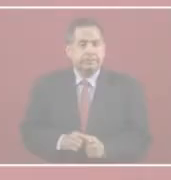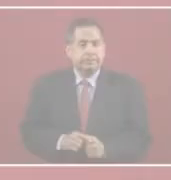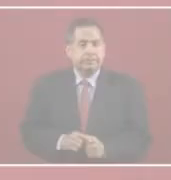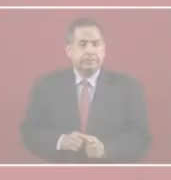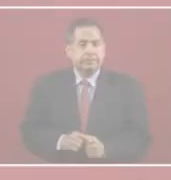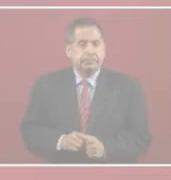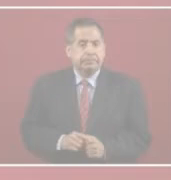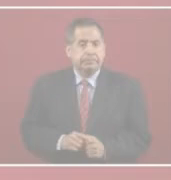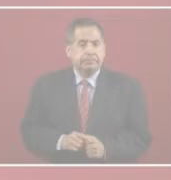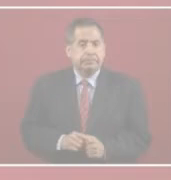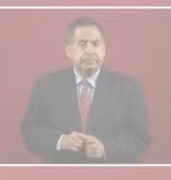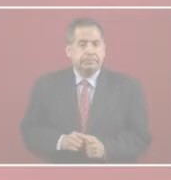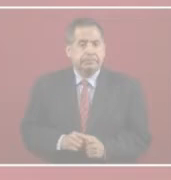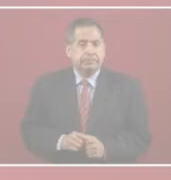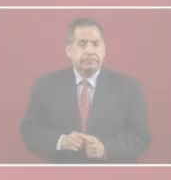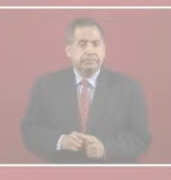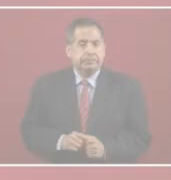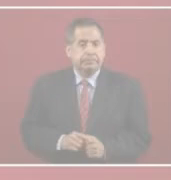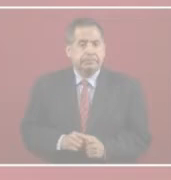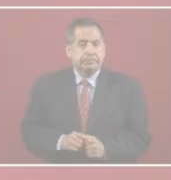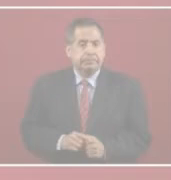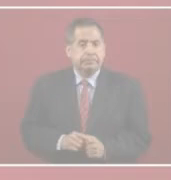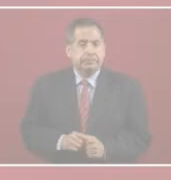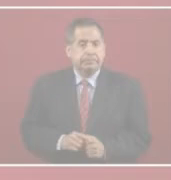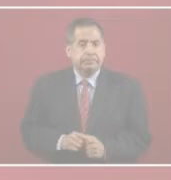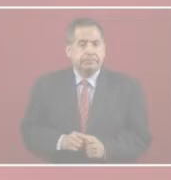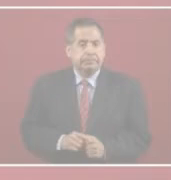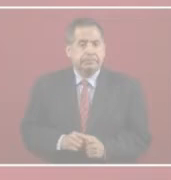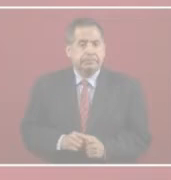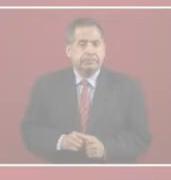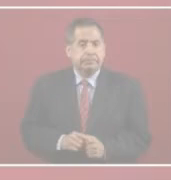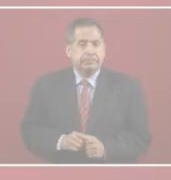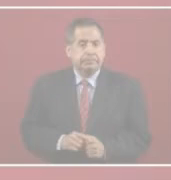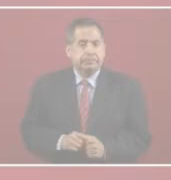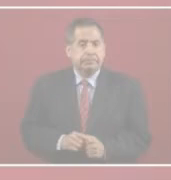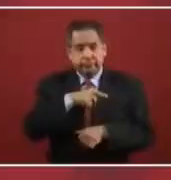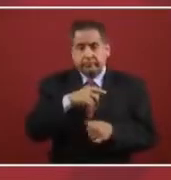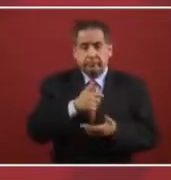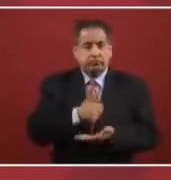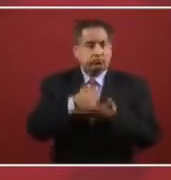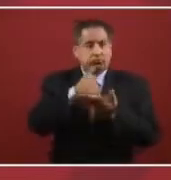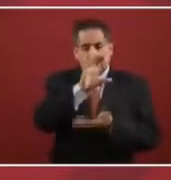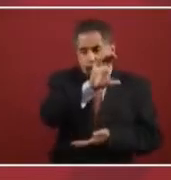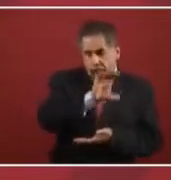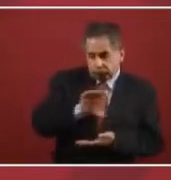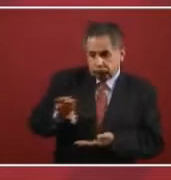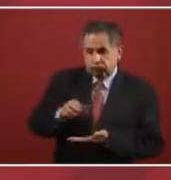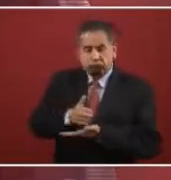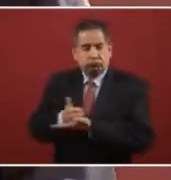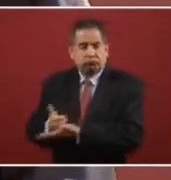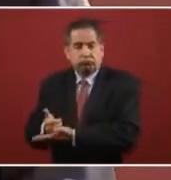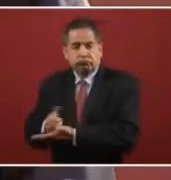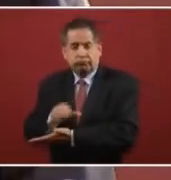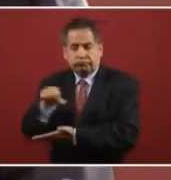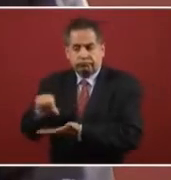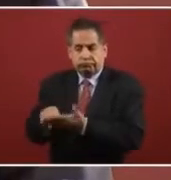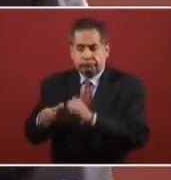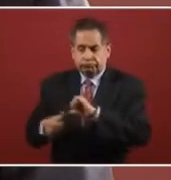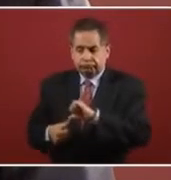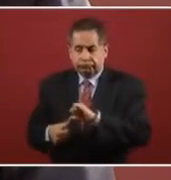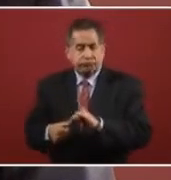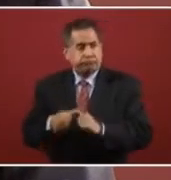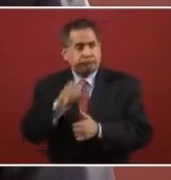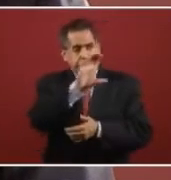We want to support and continue to support that the United States help the Central American